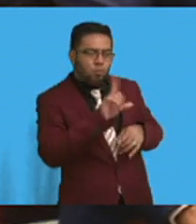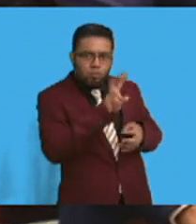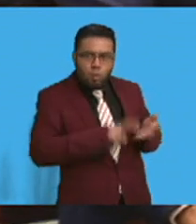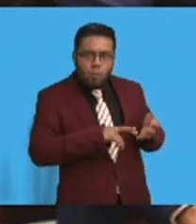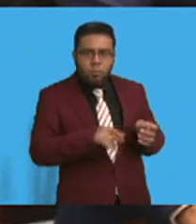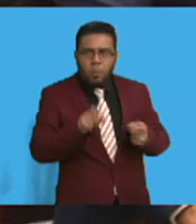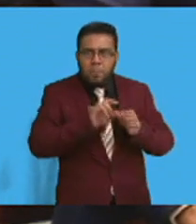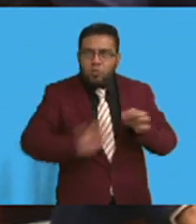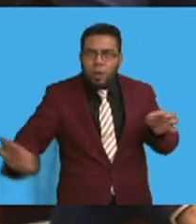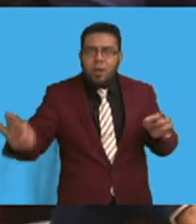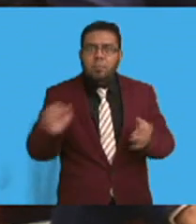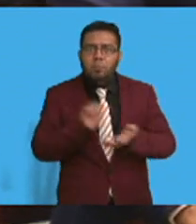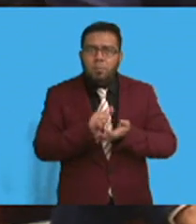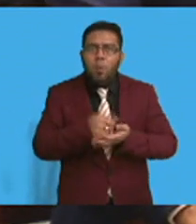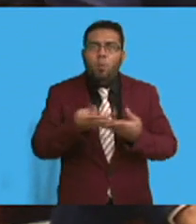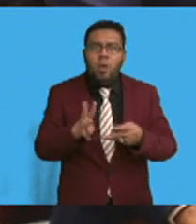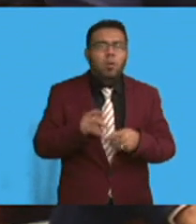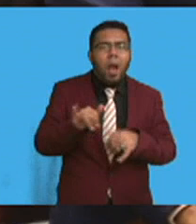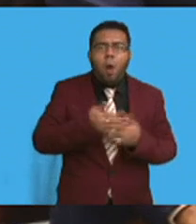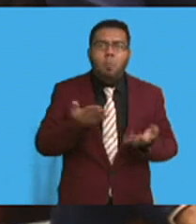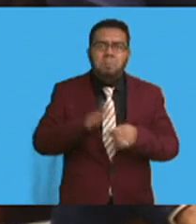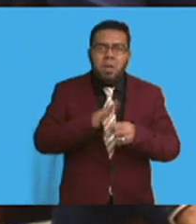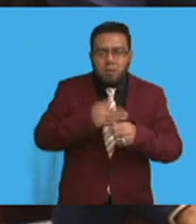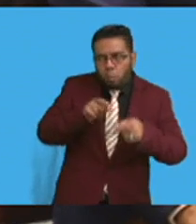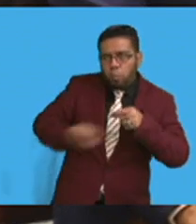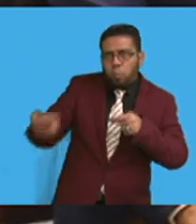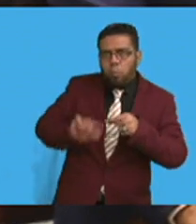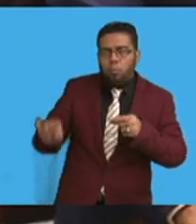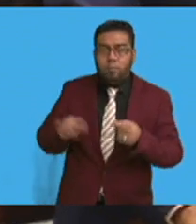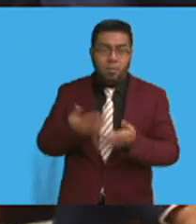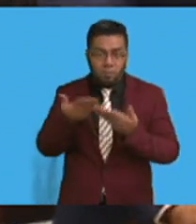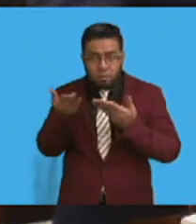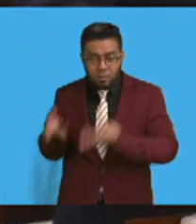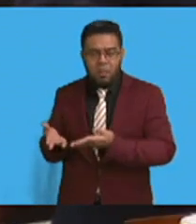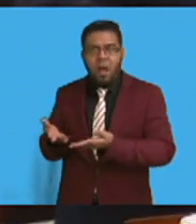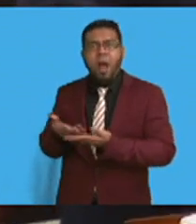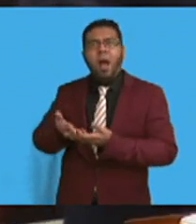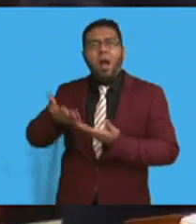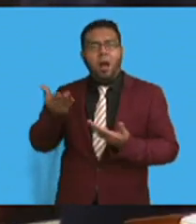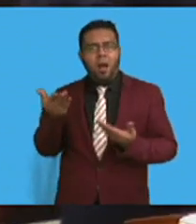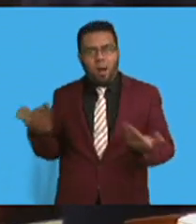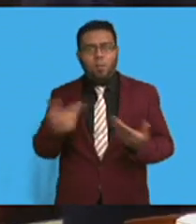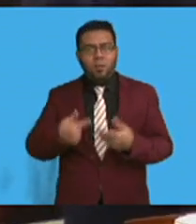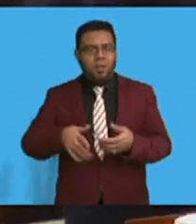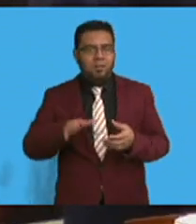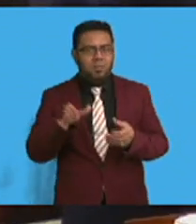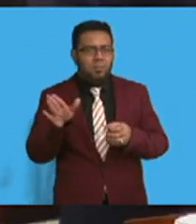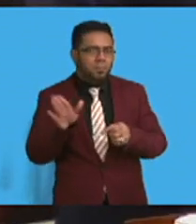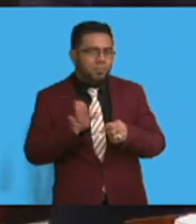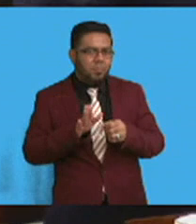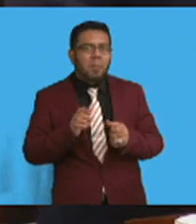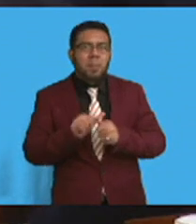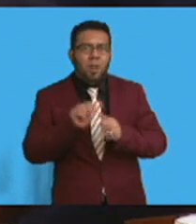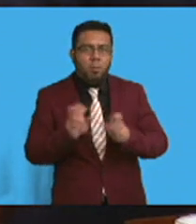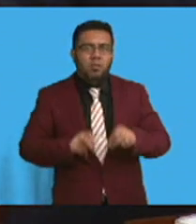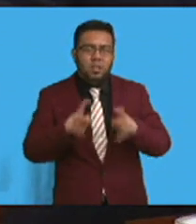and waterway strategies. And those recommendations, Madam Speaker, will also highlight opportunities for the mobilization of climate finance into Fiji.